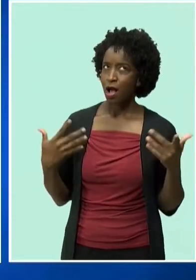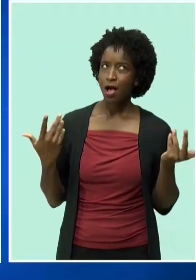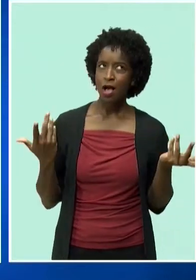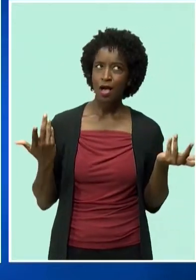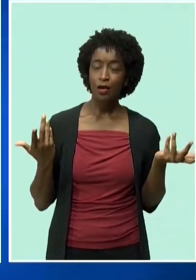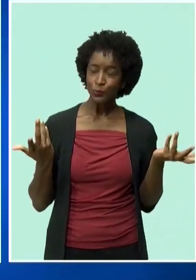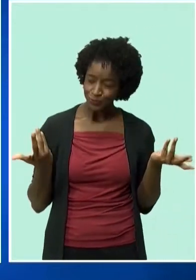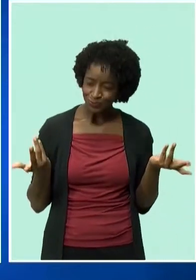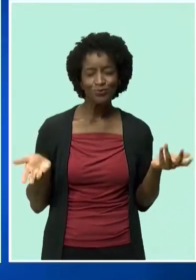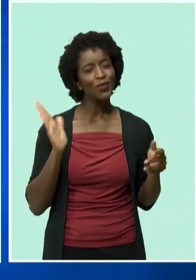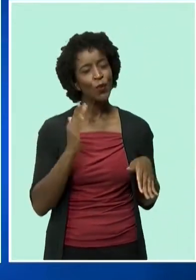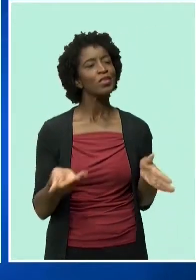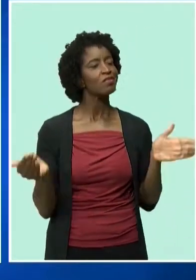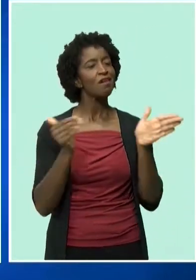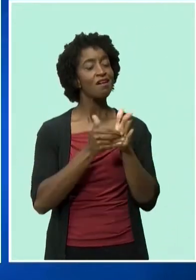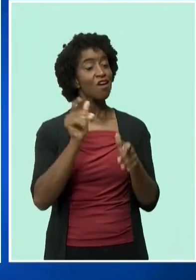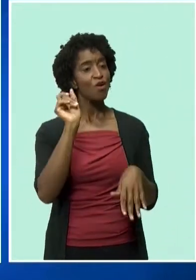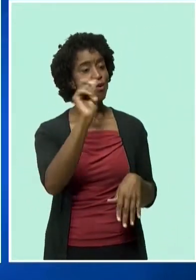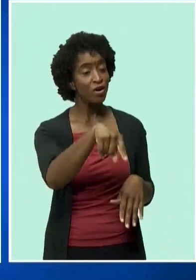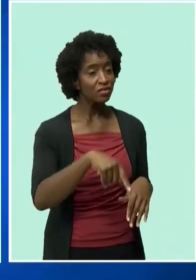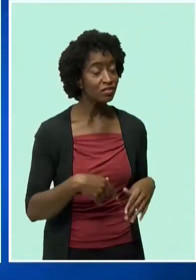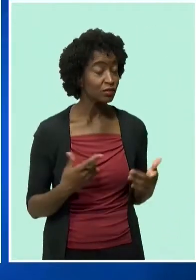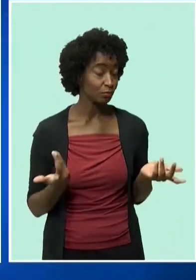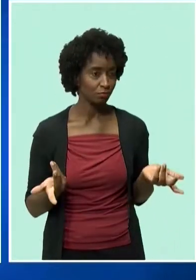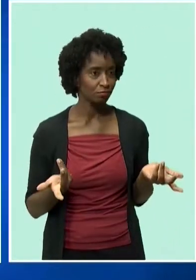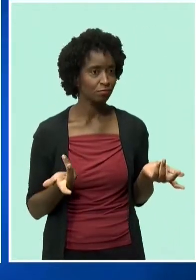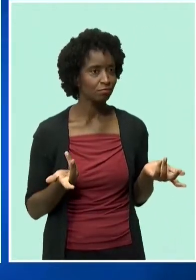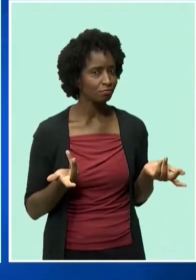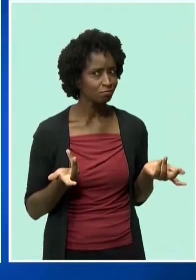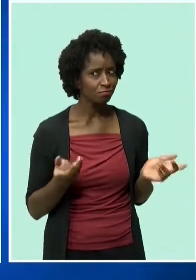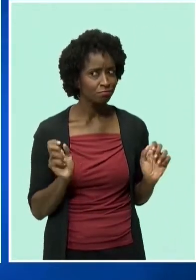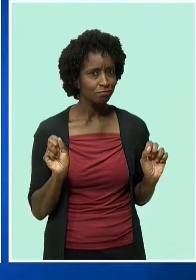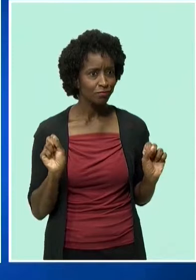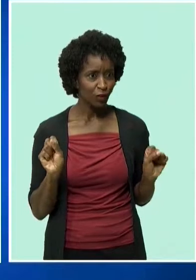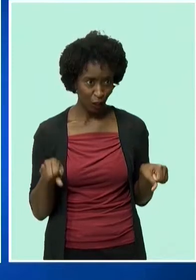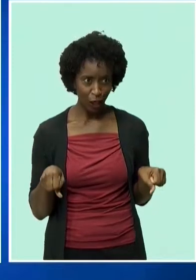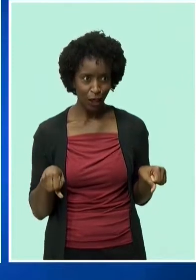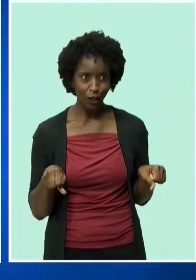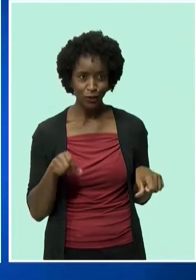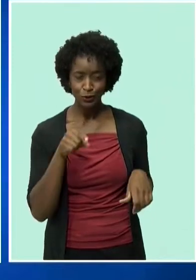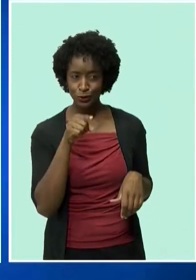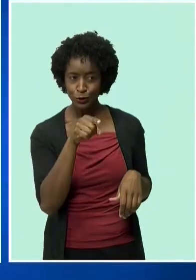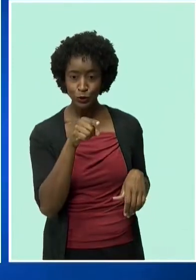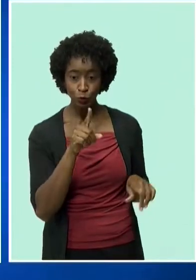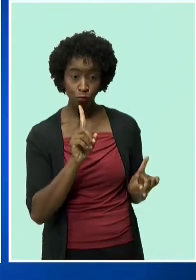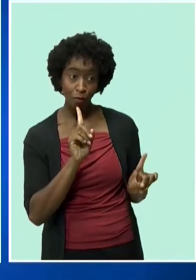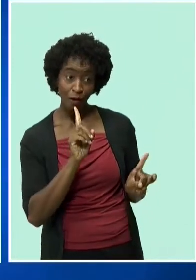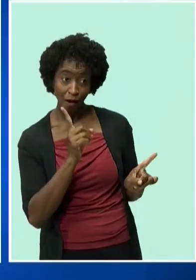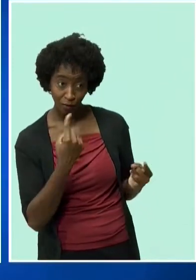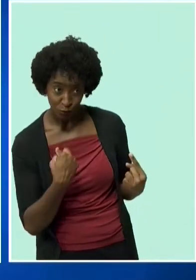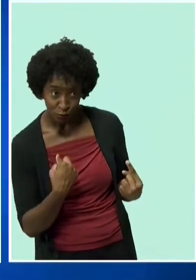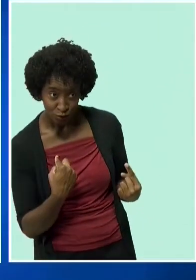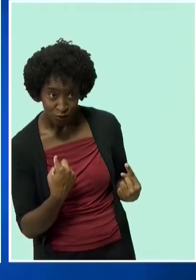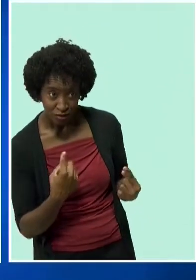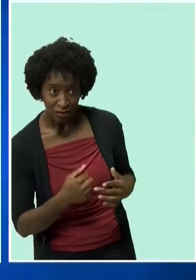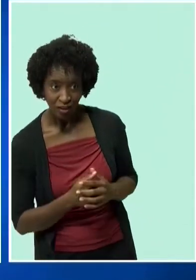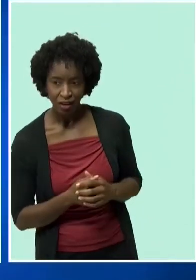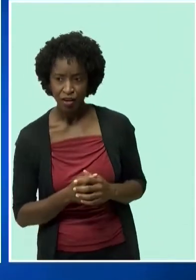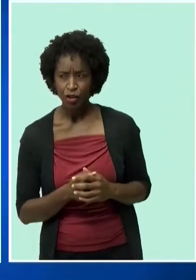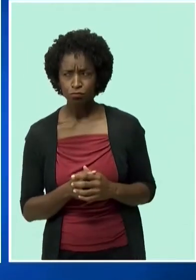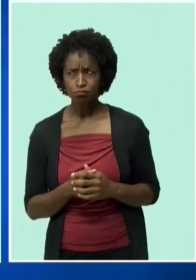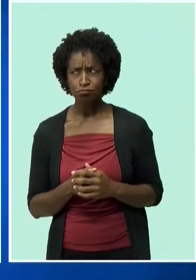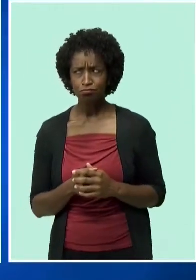redirect the question again, then. I'm believing you could give us an answer? I thought I